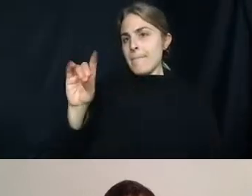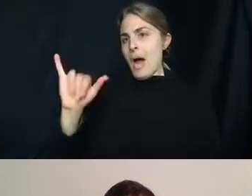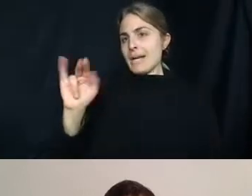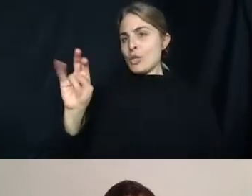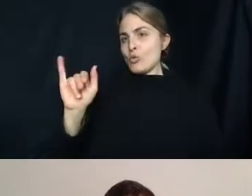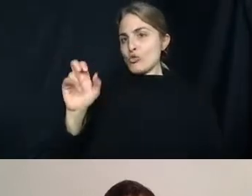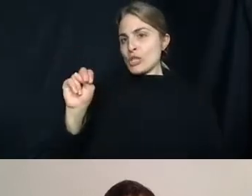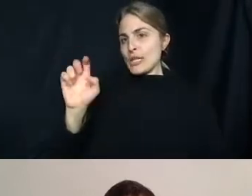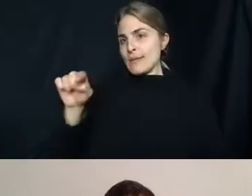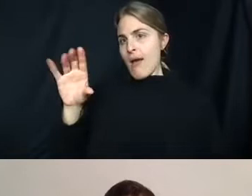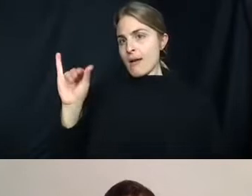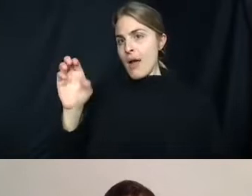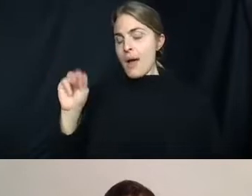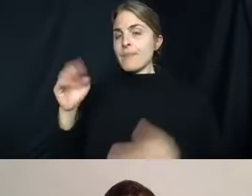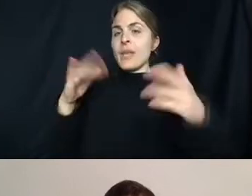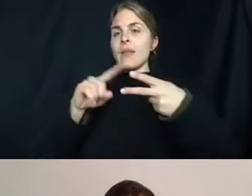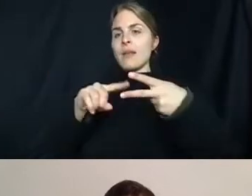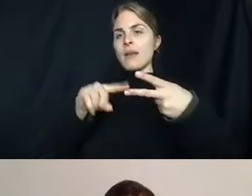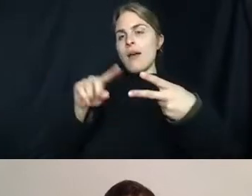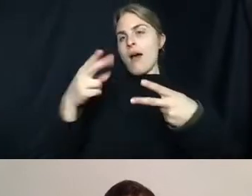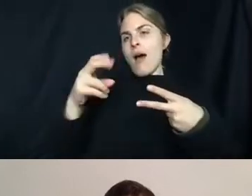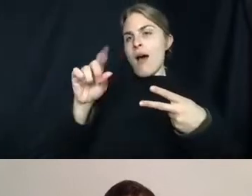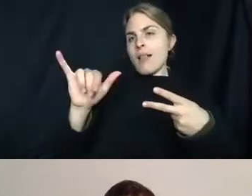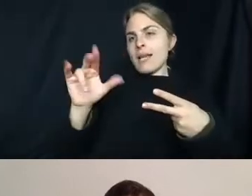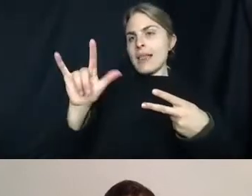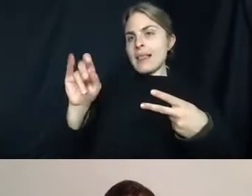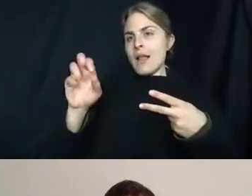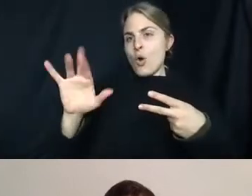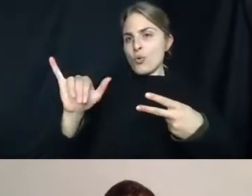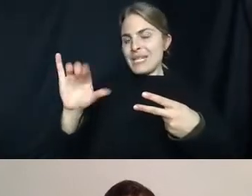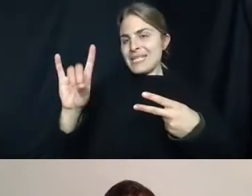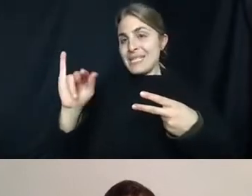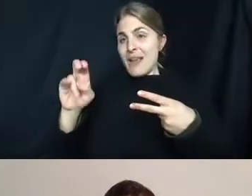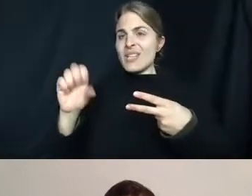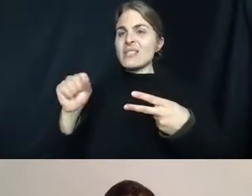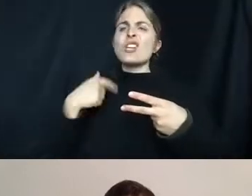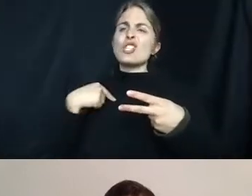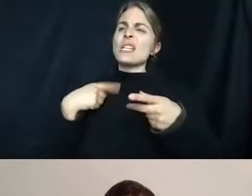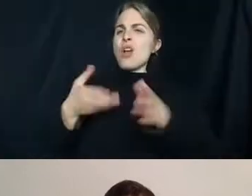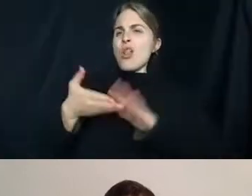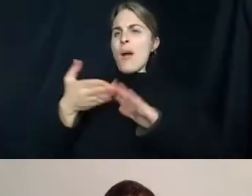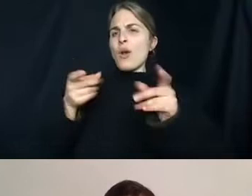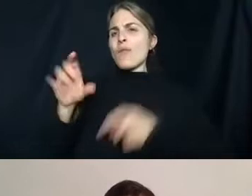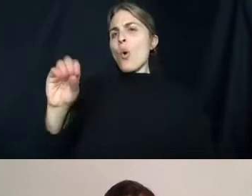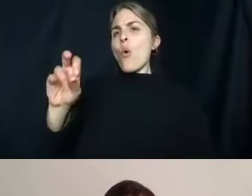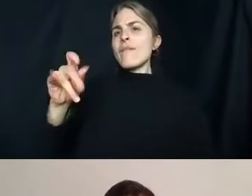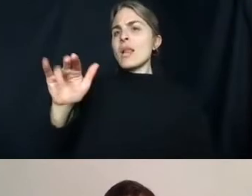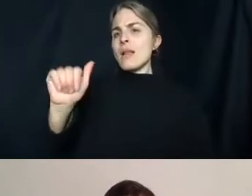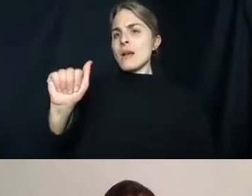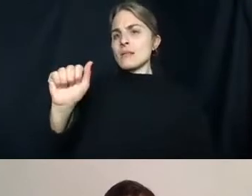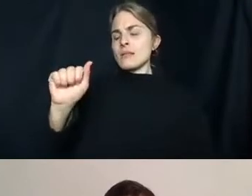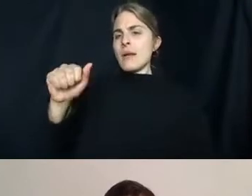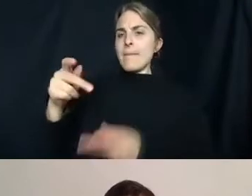Next, we have Holly Lowery Davis, who is the Chief Operating Officer for Ophelia's Place, a local nonprofit with a